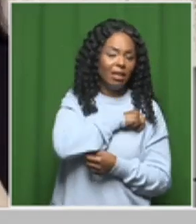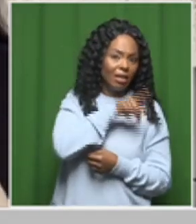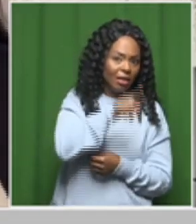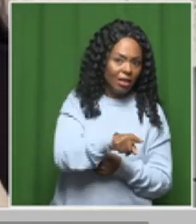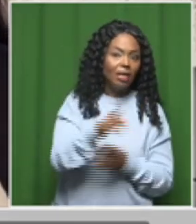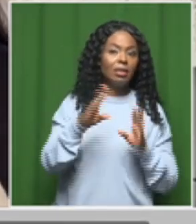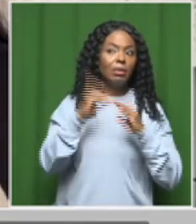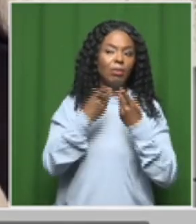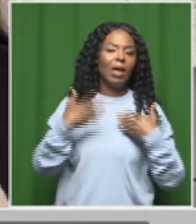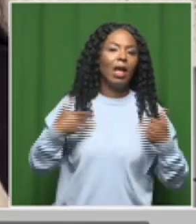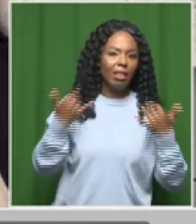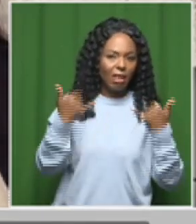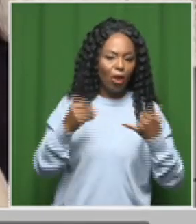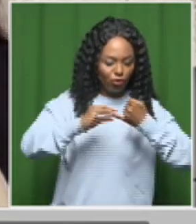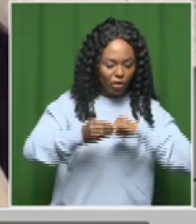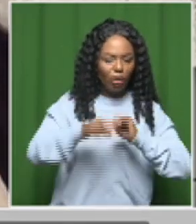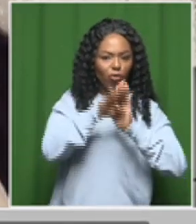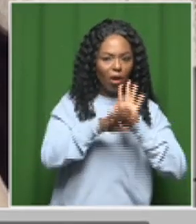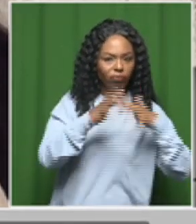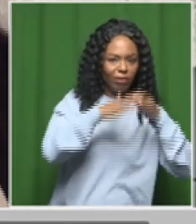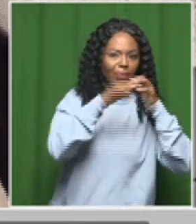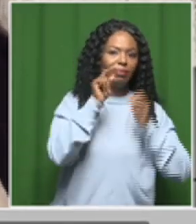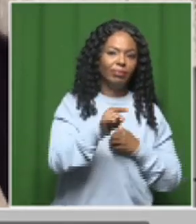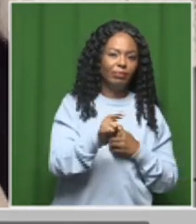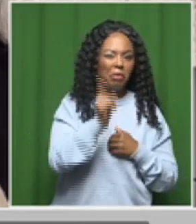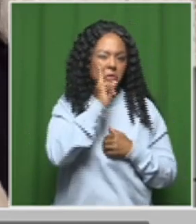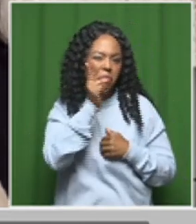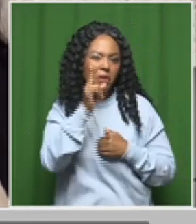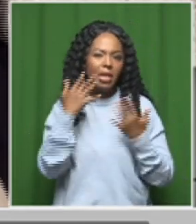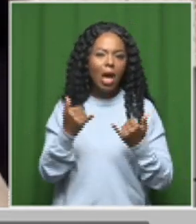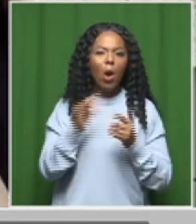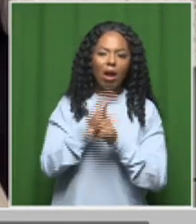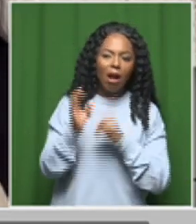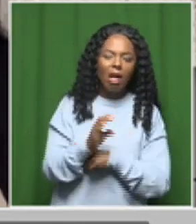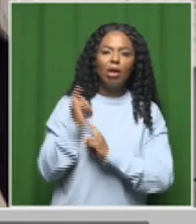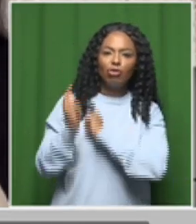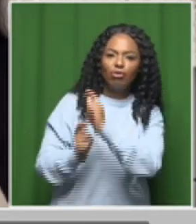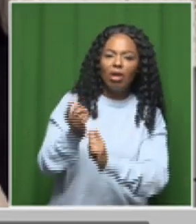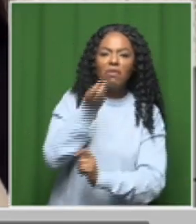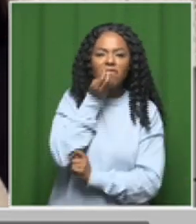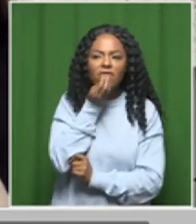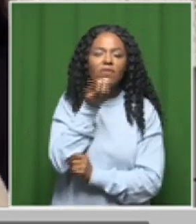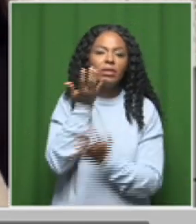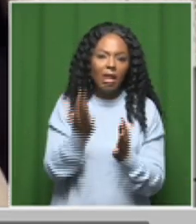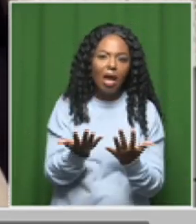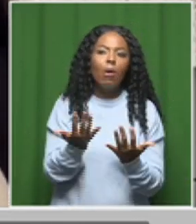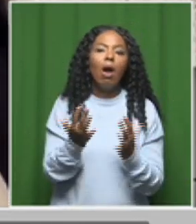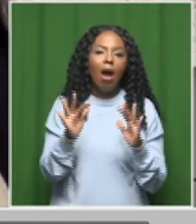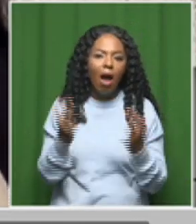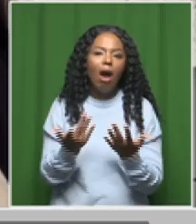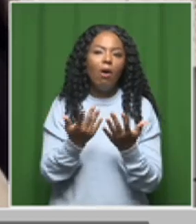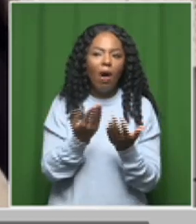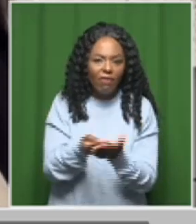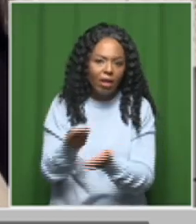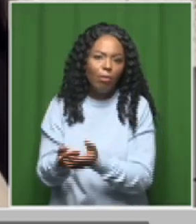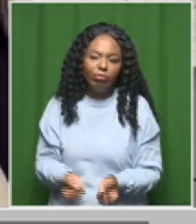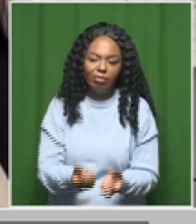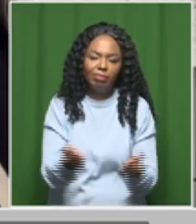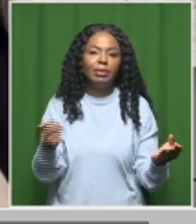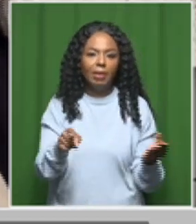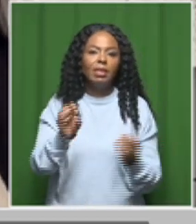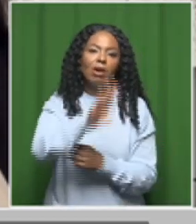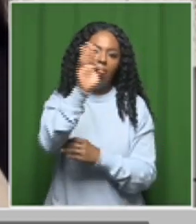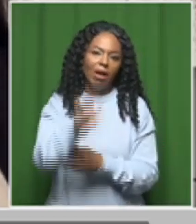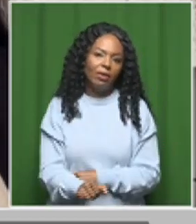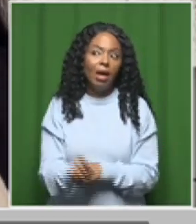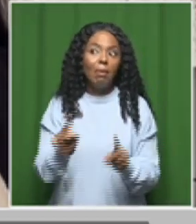working on actively, making those indigenous foods more easily available to South Africans. But it is something